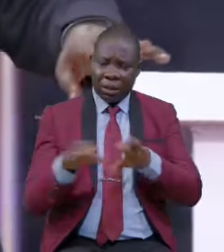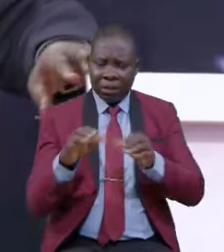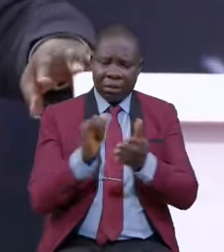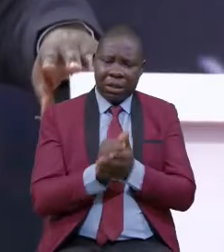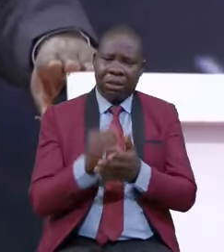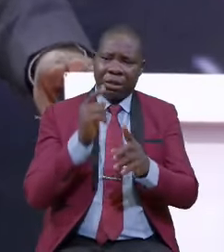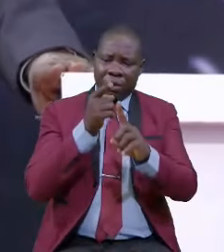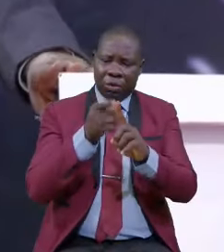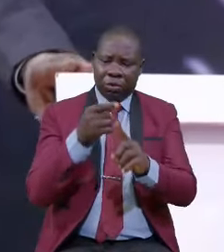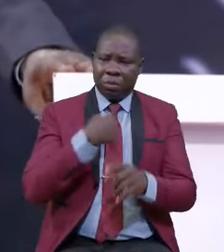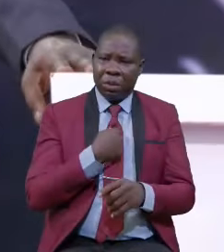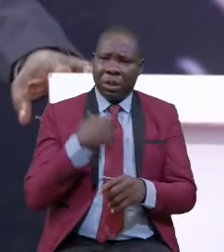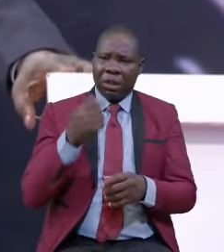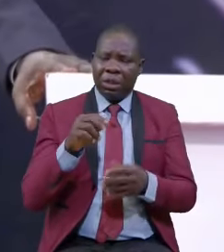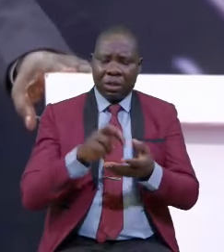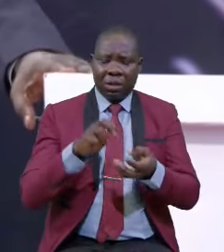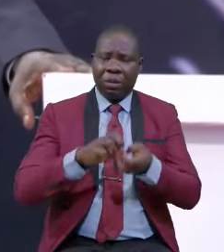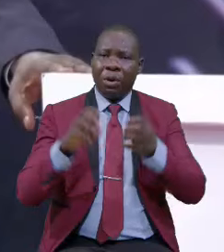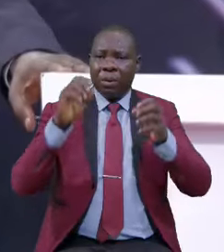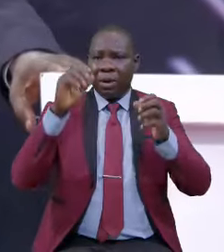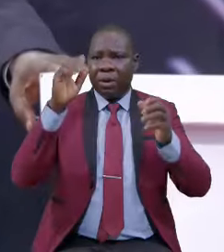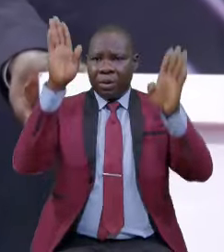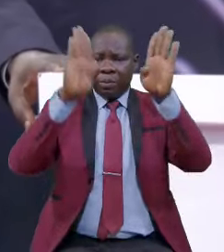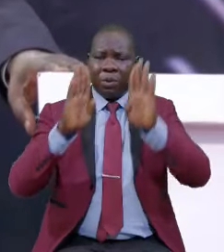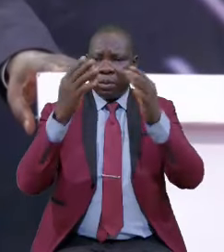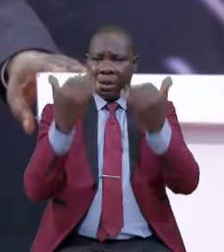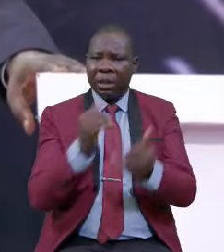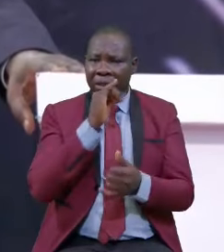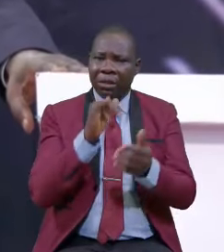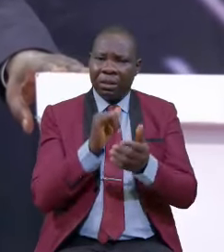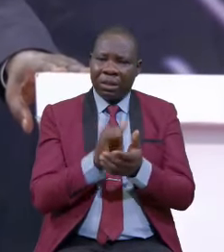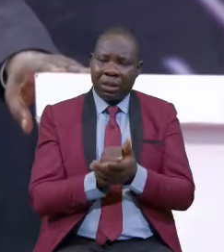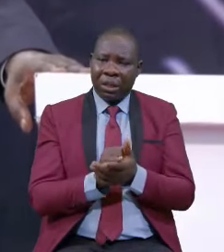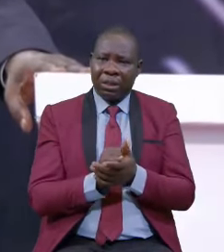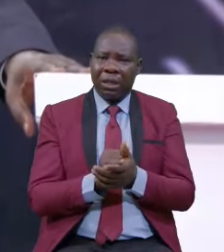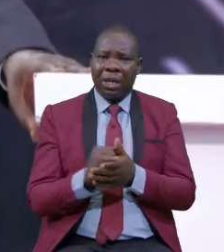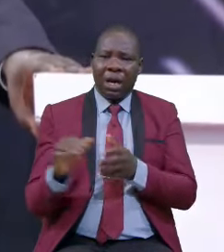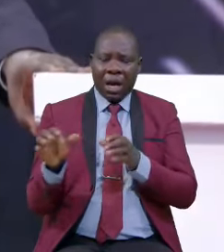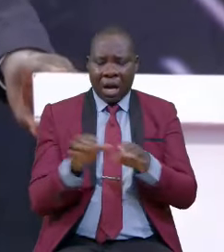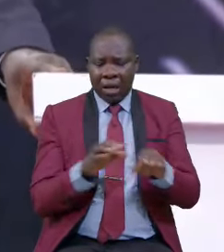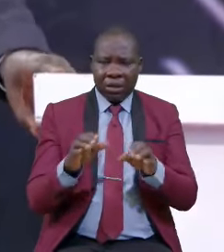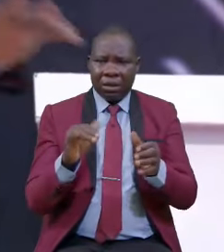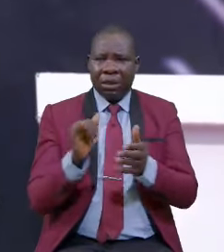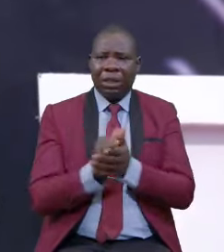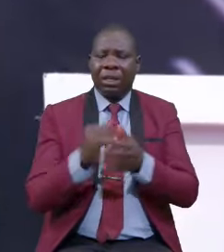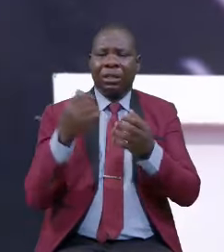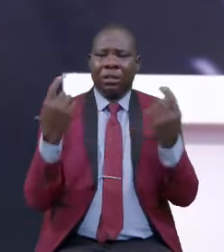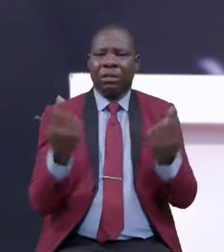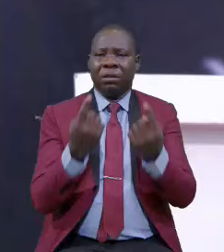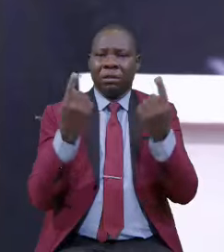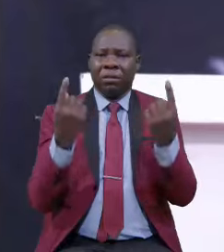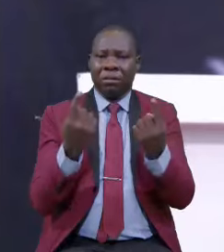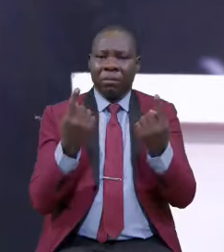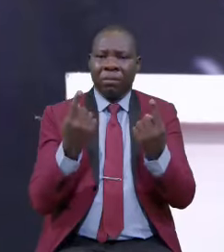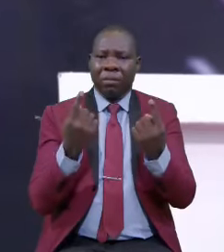is that action, that sin, if it's sin against you, that